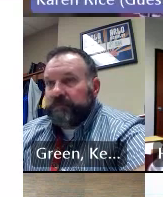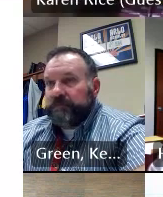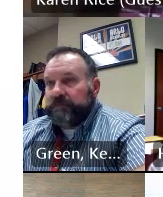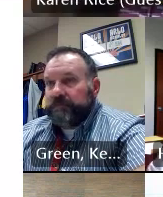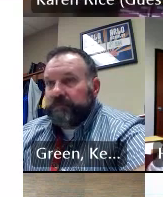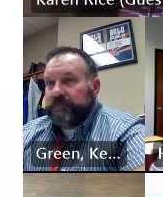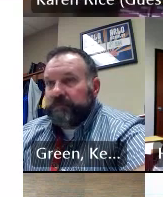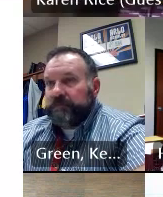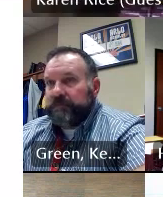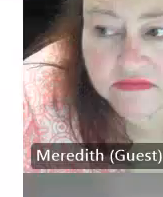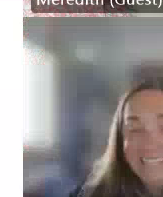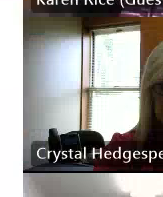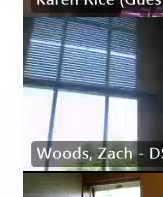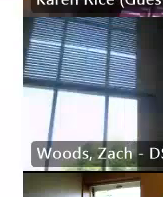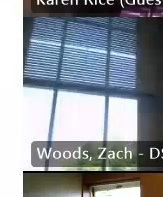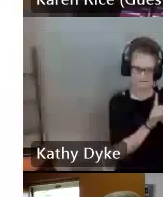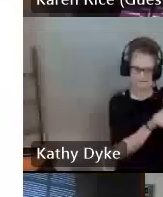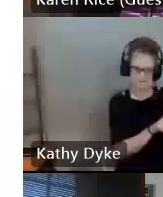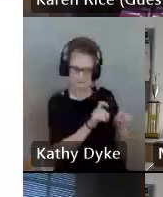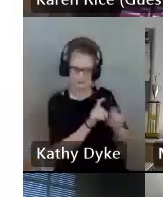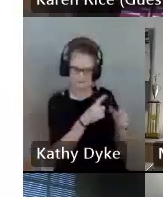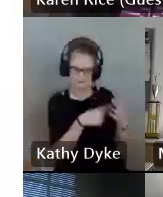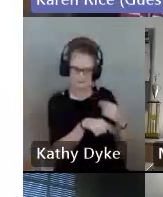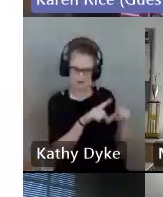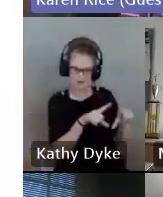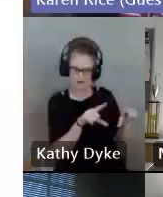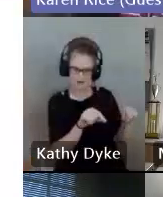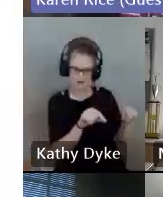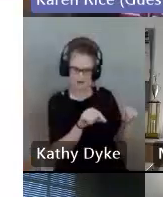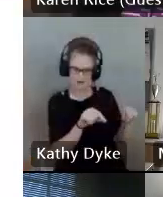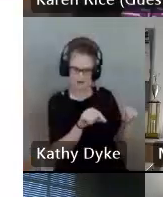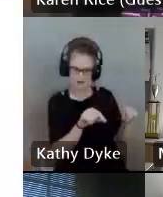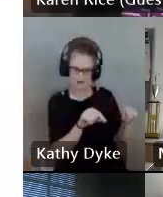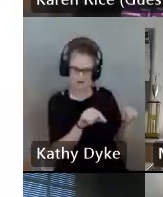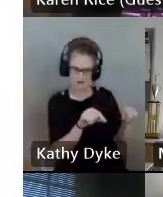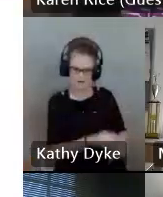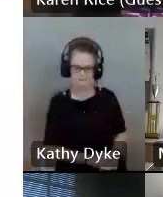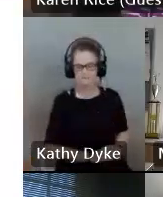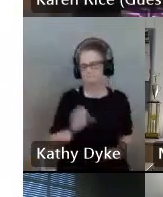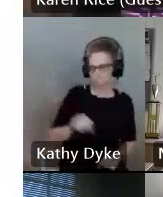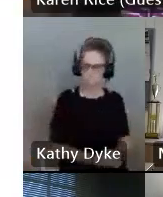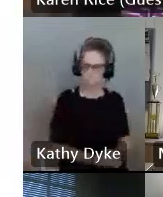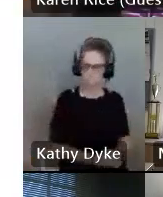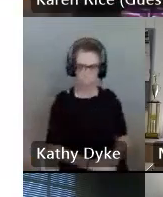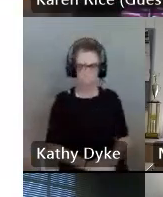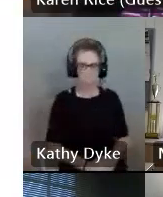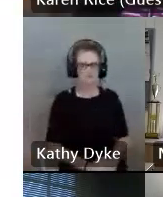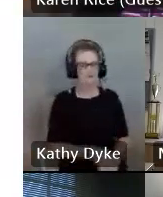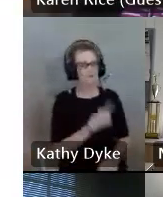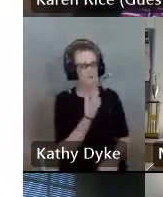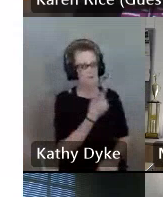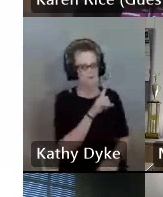Can I ask a couple questions I have about the cards? Absolutely. One would be,